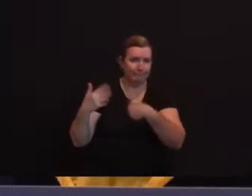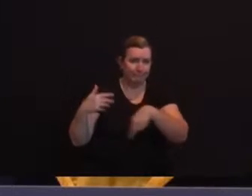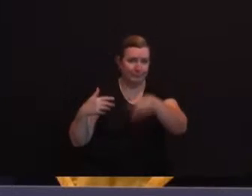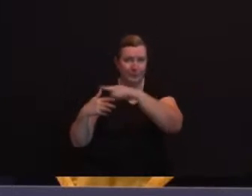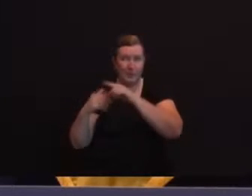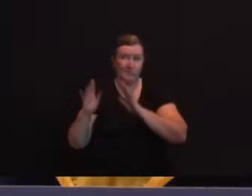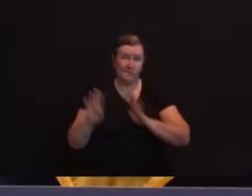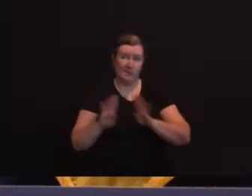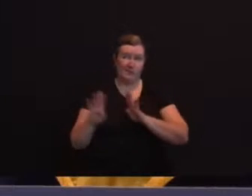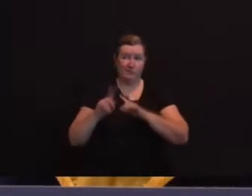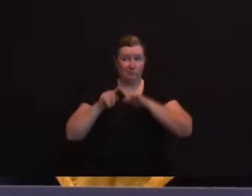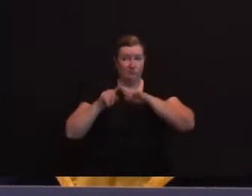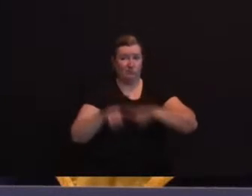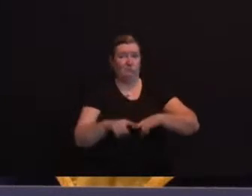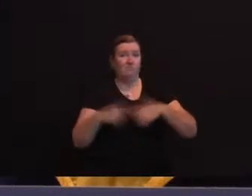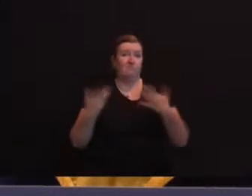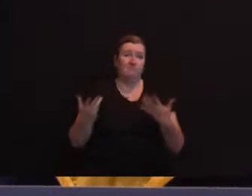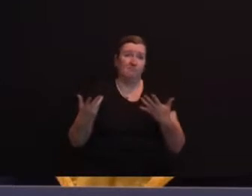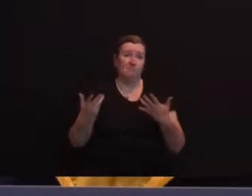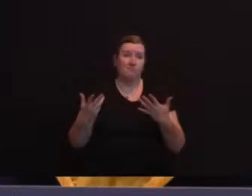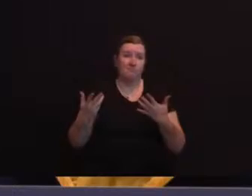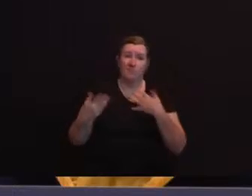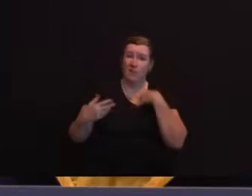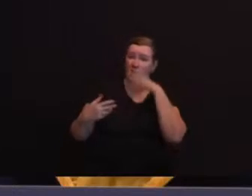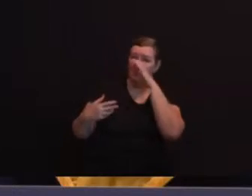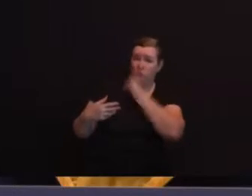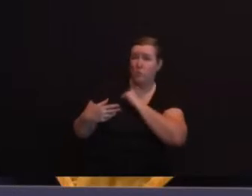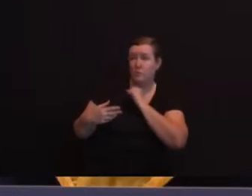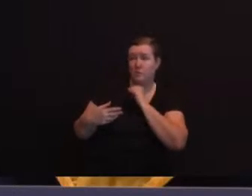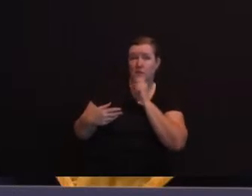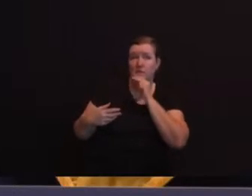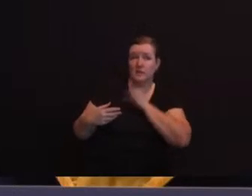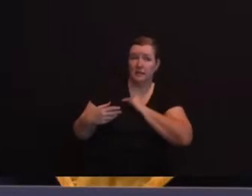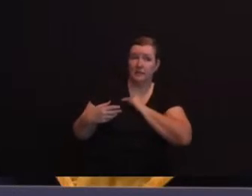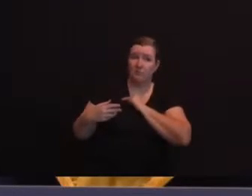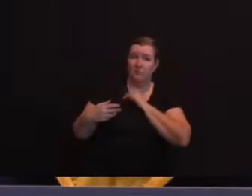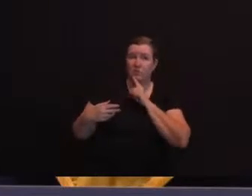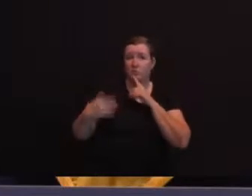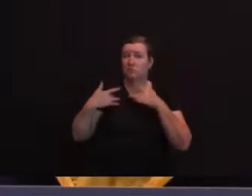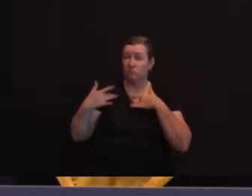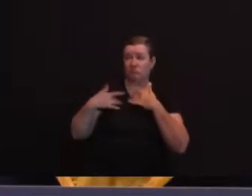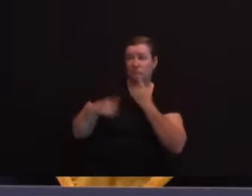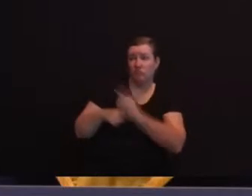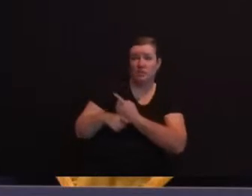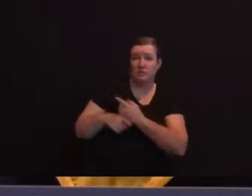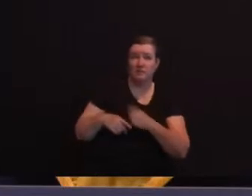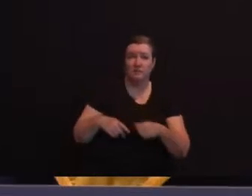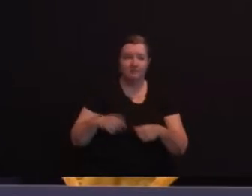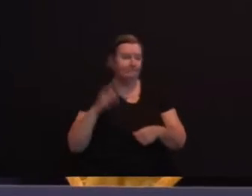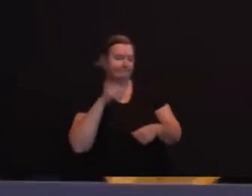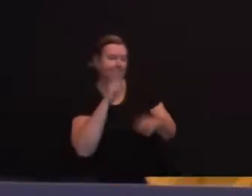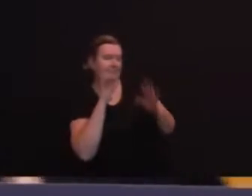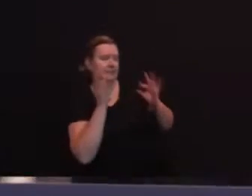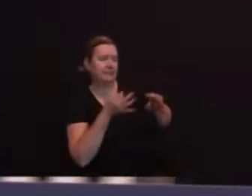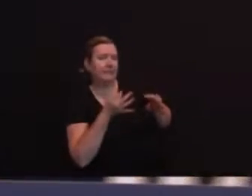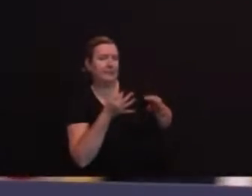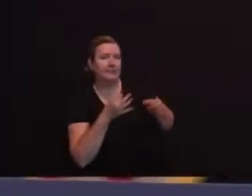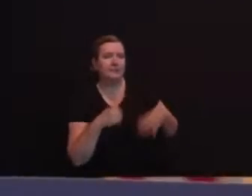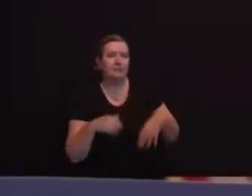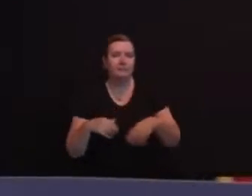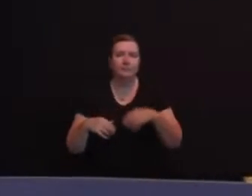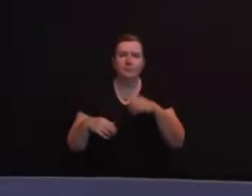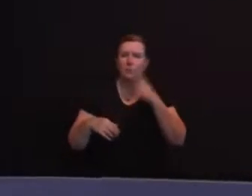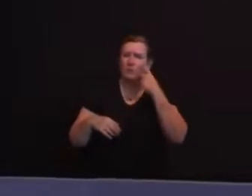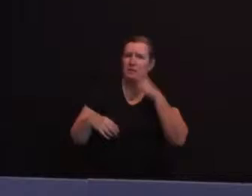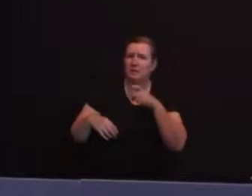But I assume that Thanksgiving we've been talking about is a concern, right? Yeah, absolutely. We've seen a tick up.